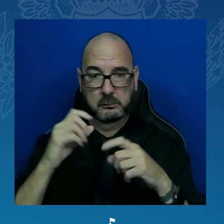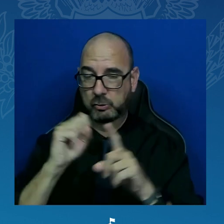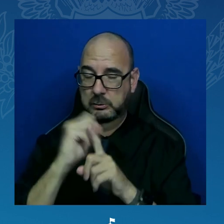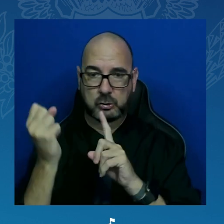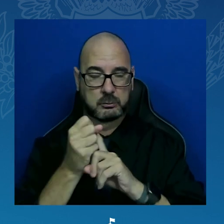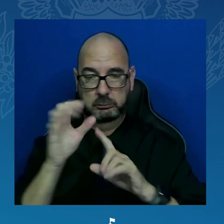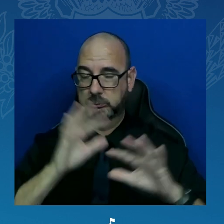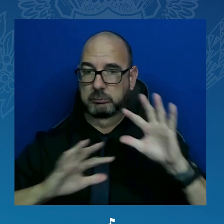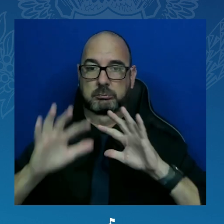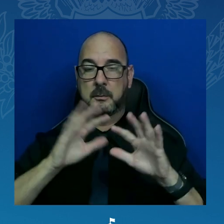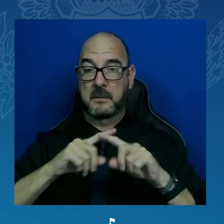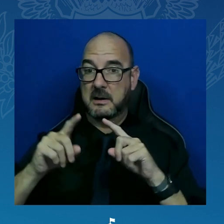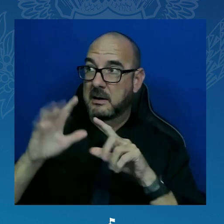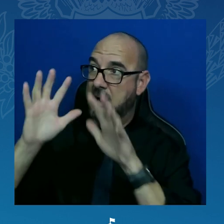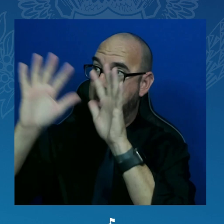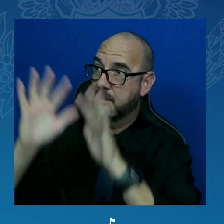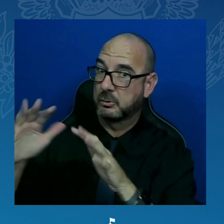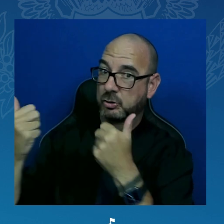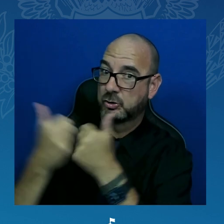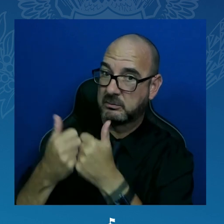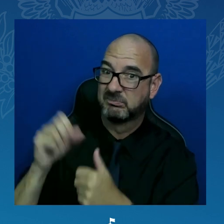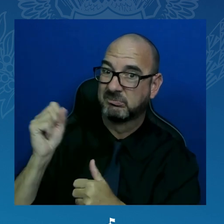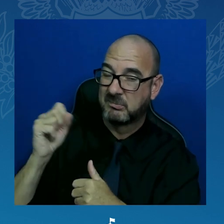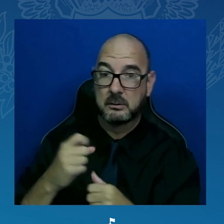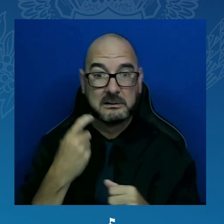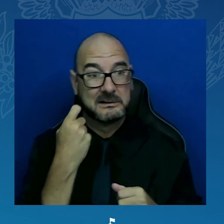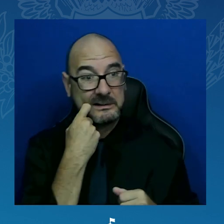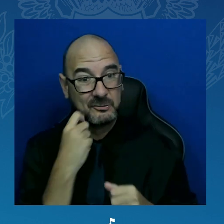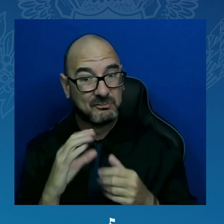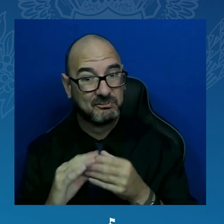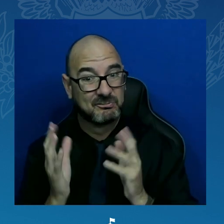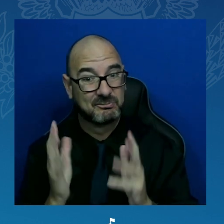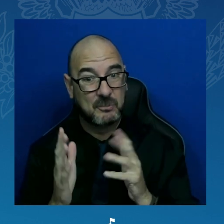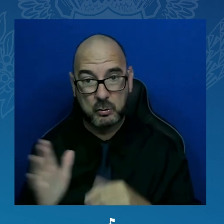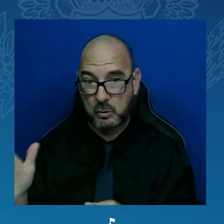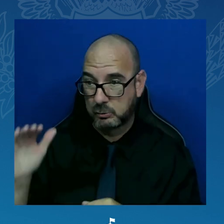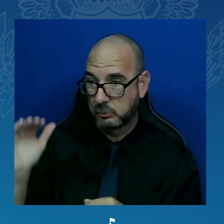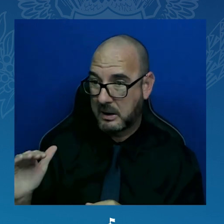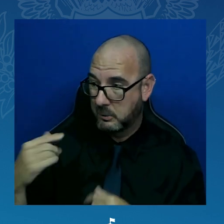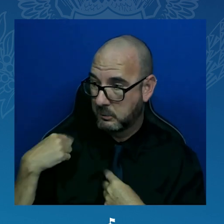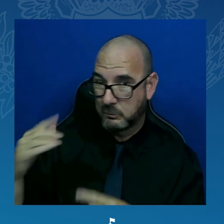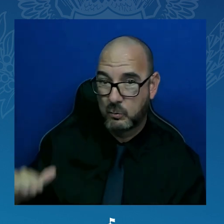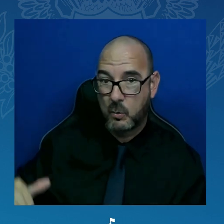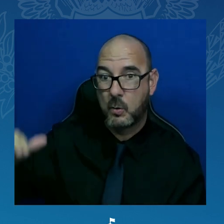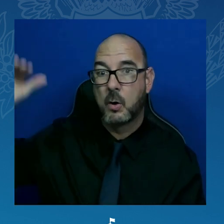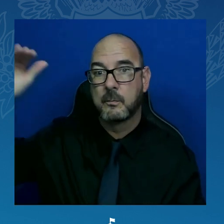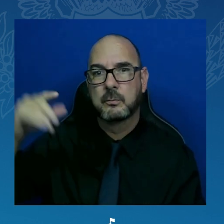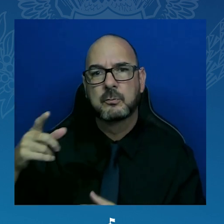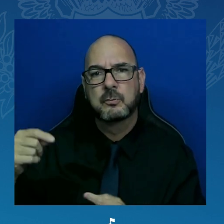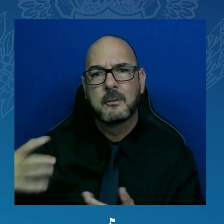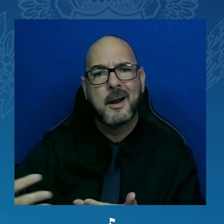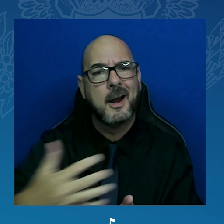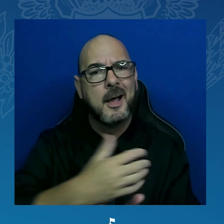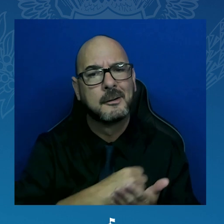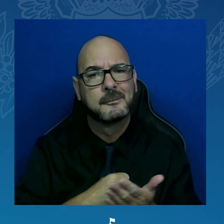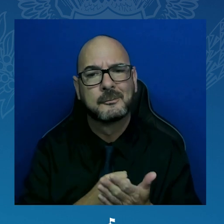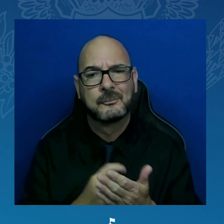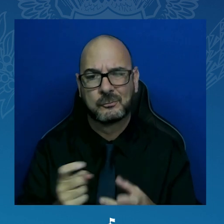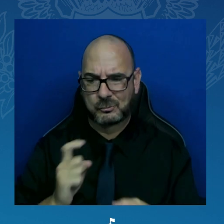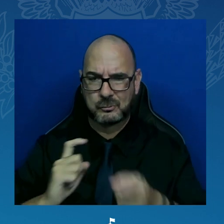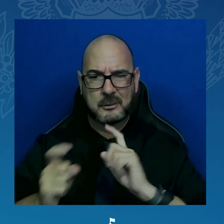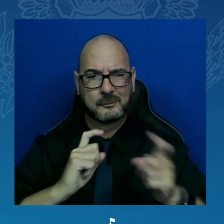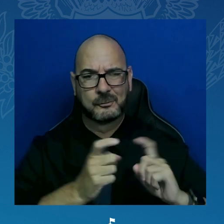long ago, Madam Vice President, you spoke about your childhood memories, collecting donations from the Jewish National